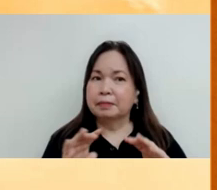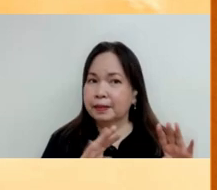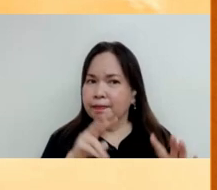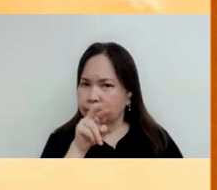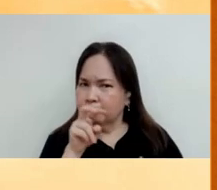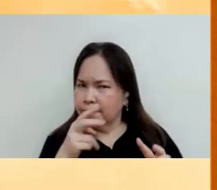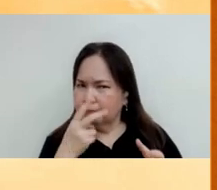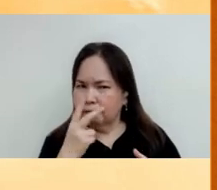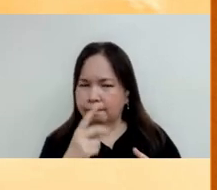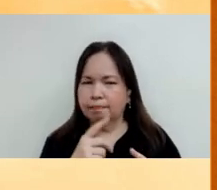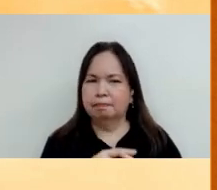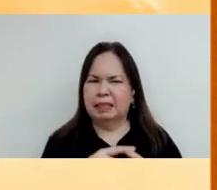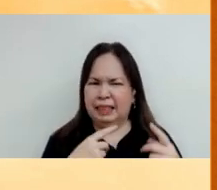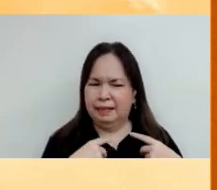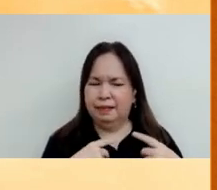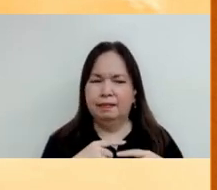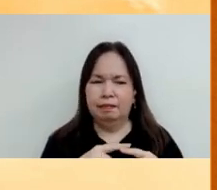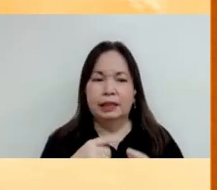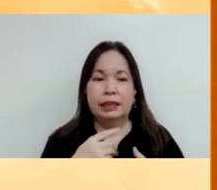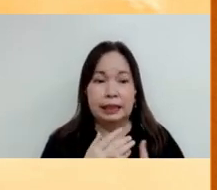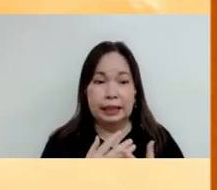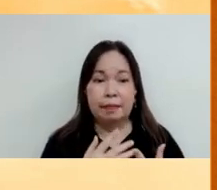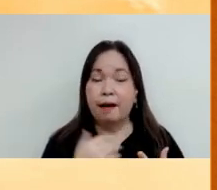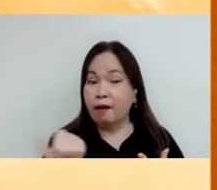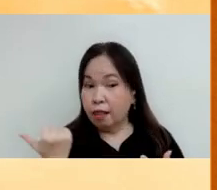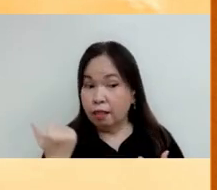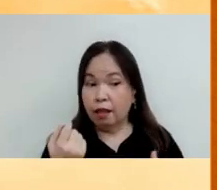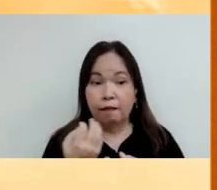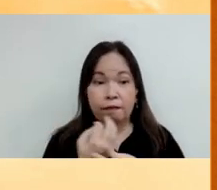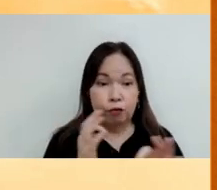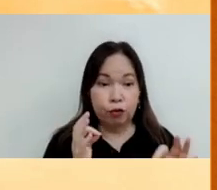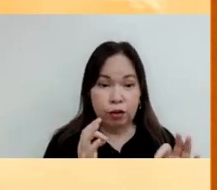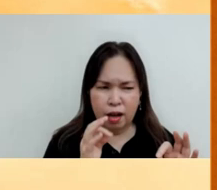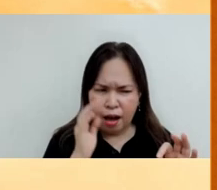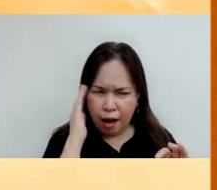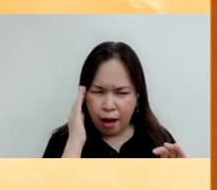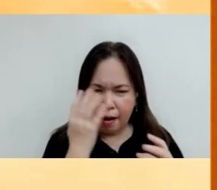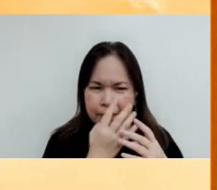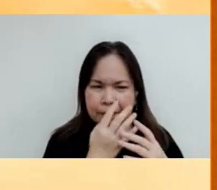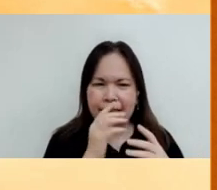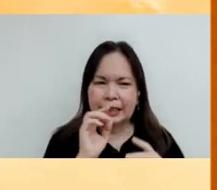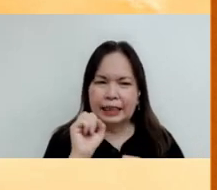try, but there are also free screening tools if this is something that we, it's part of our job.